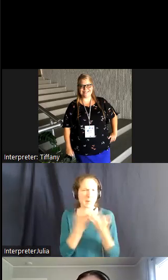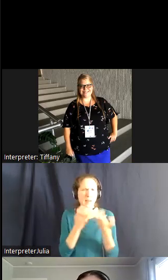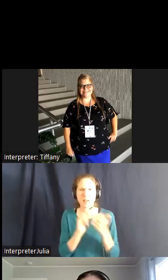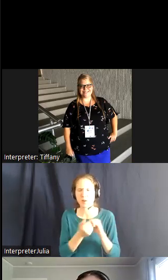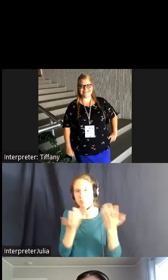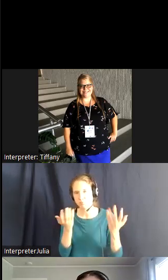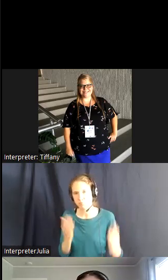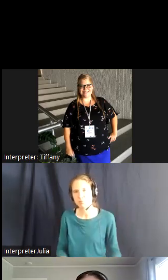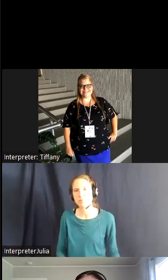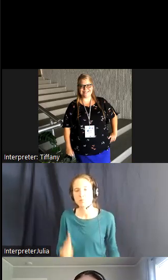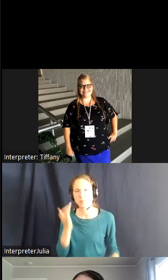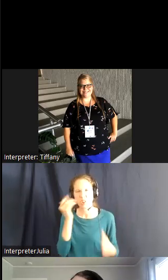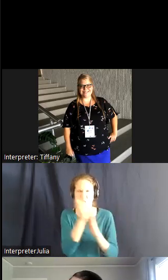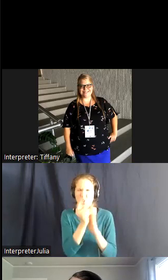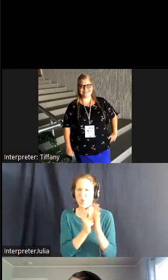statutorily.